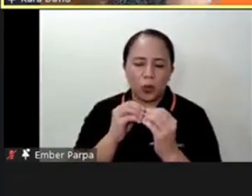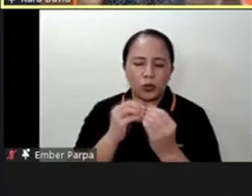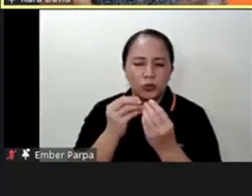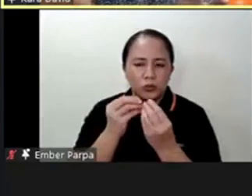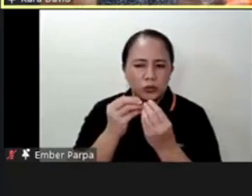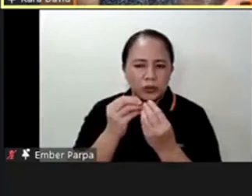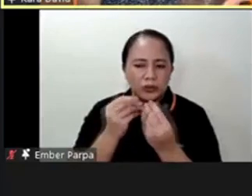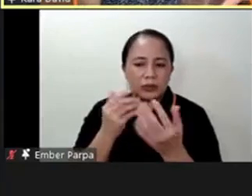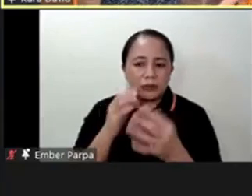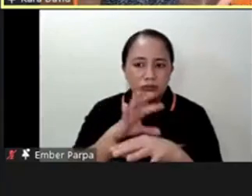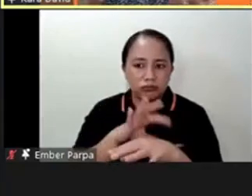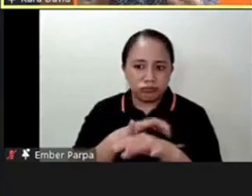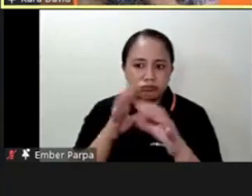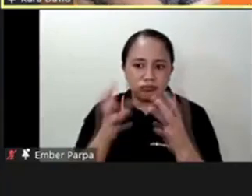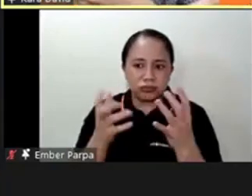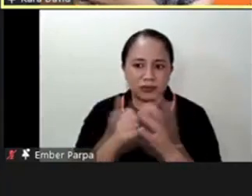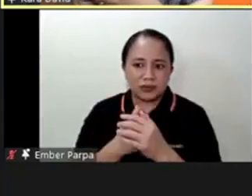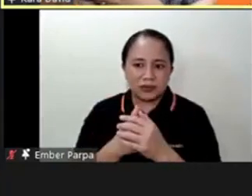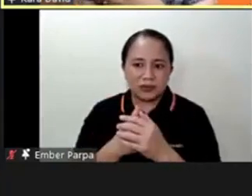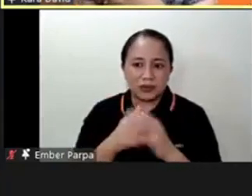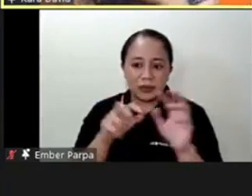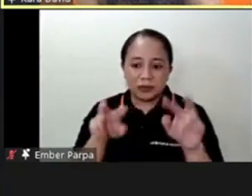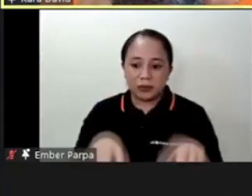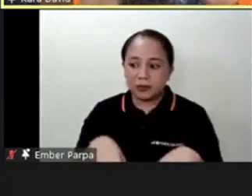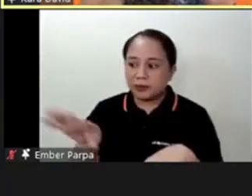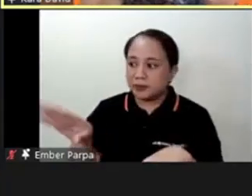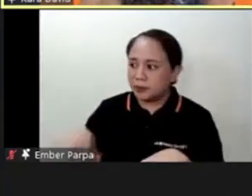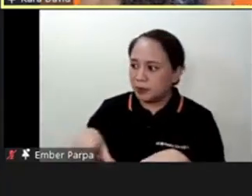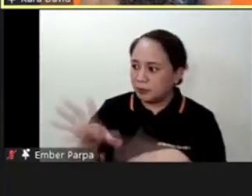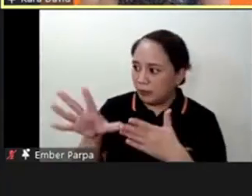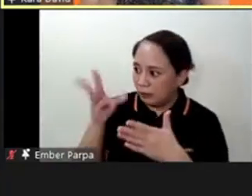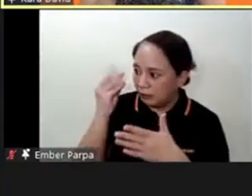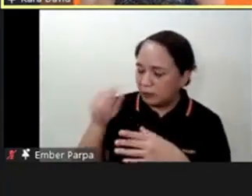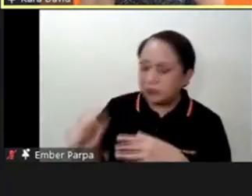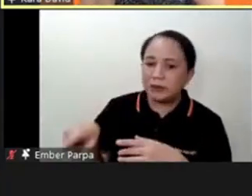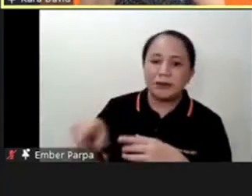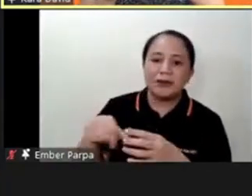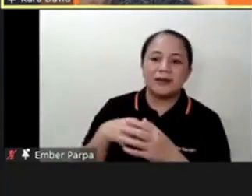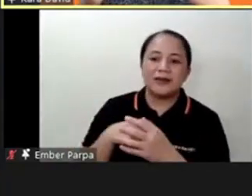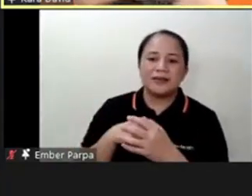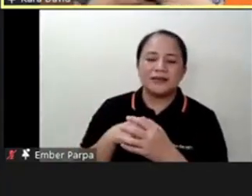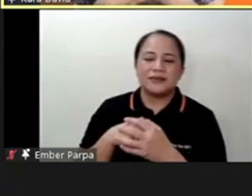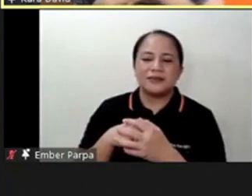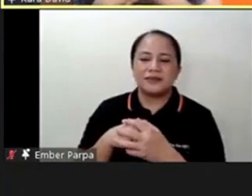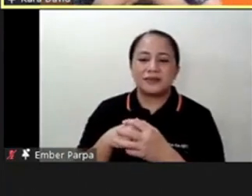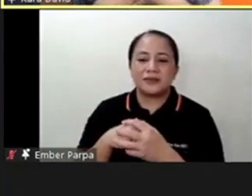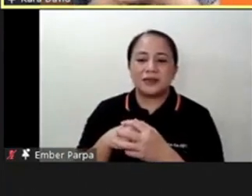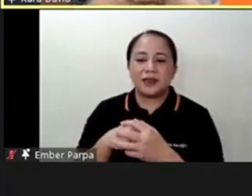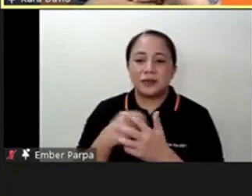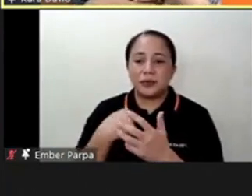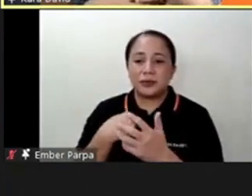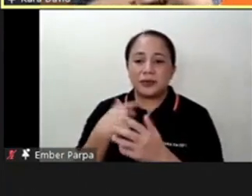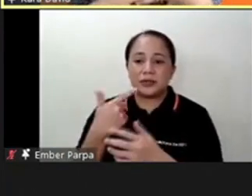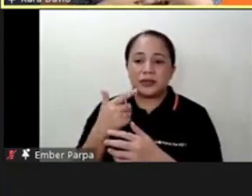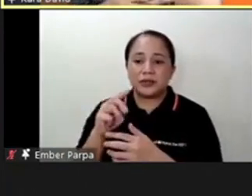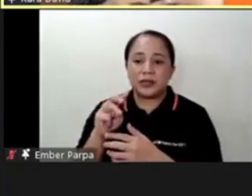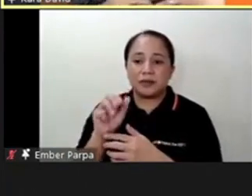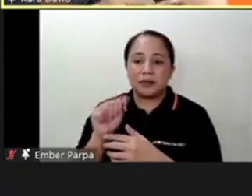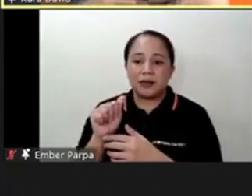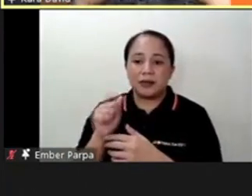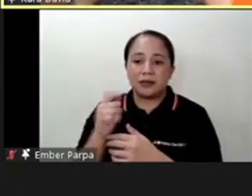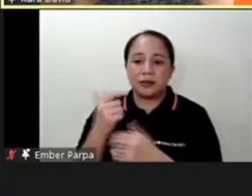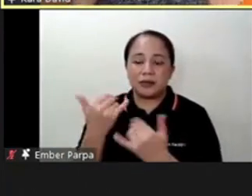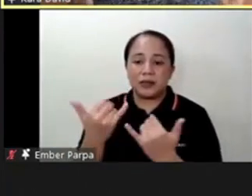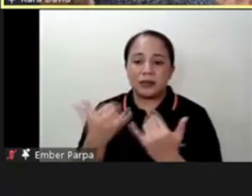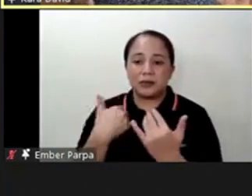kapag face-to-face. I mean, yung katabi mo lang, may matututuhan ka dun sa katabi mo. So, at least kami for GMA,